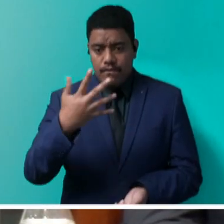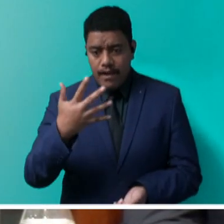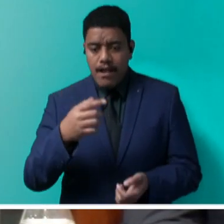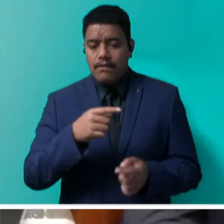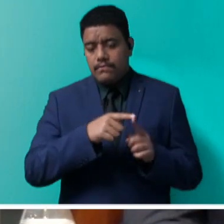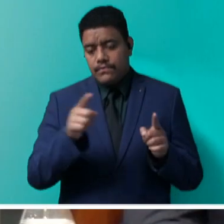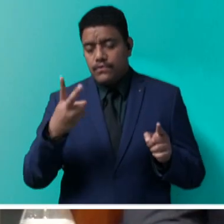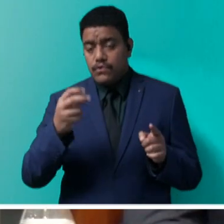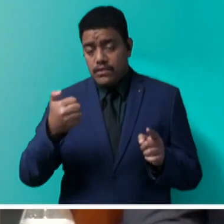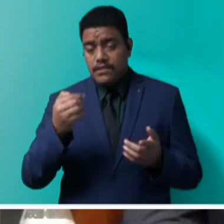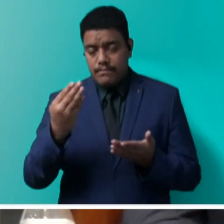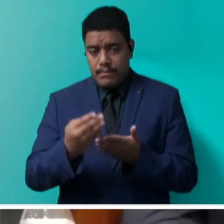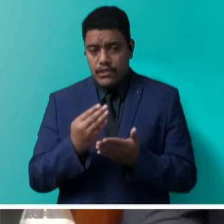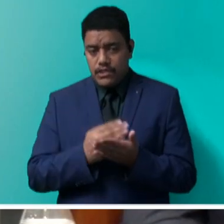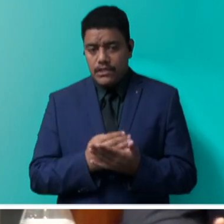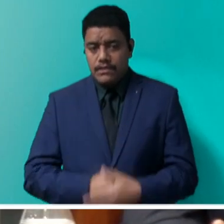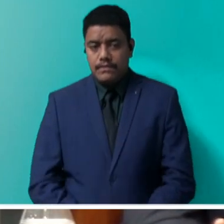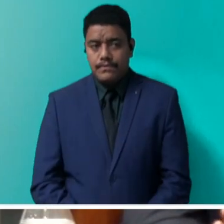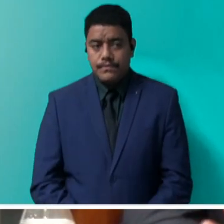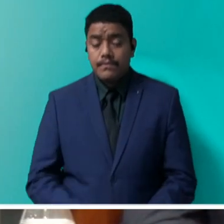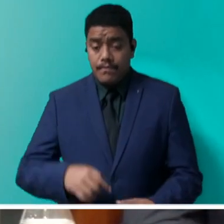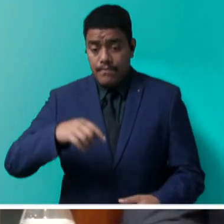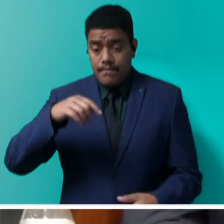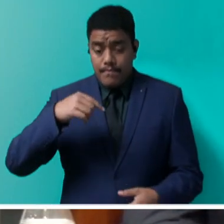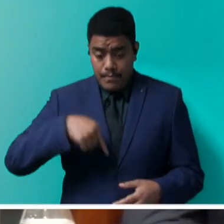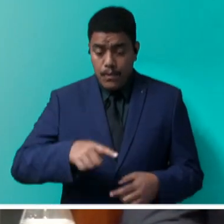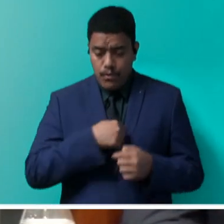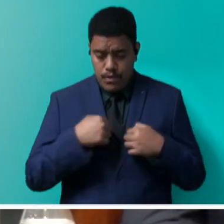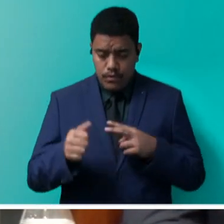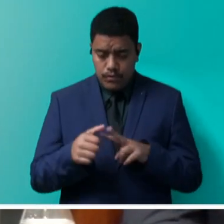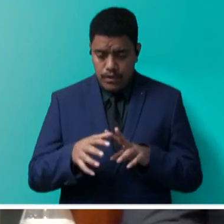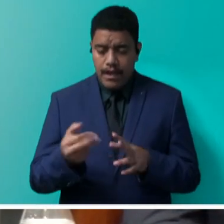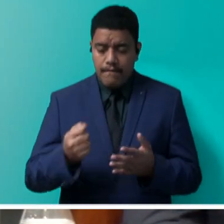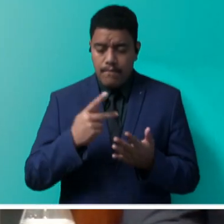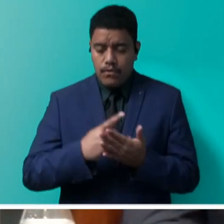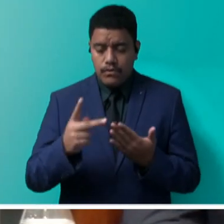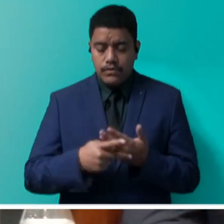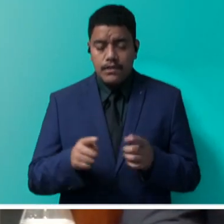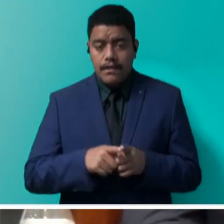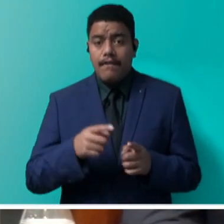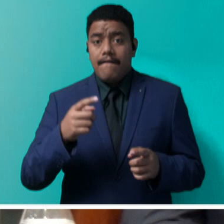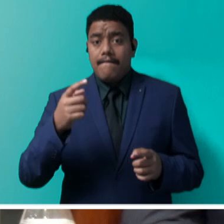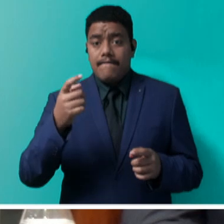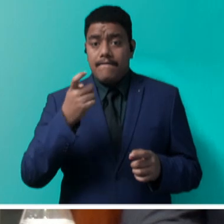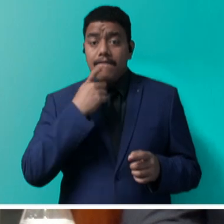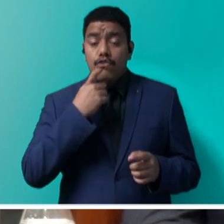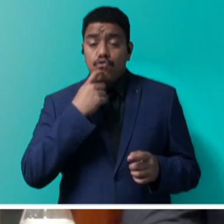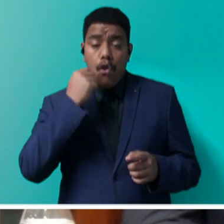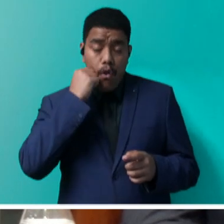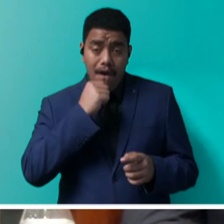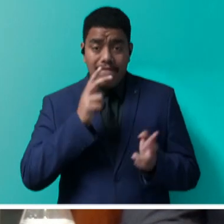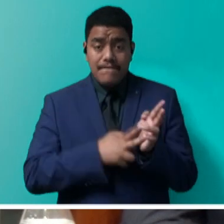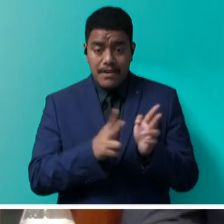2025-2026 budget. Donor engagement, we also have projects like Vivatuloa Village with